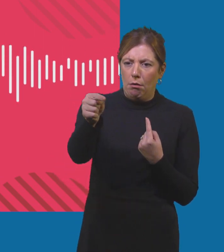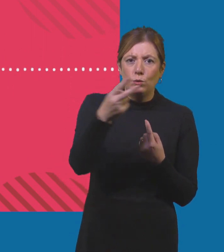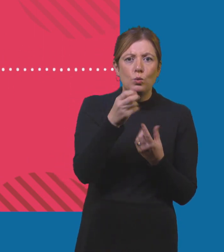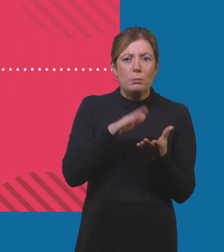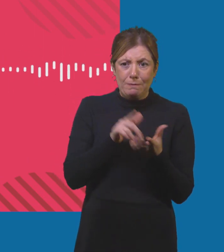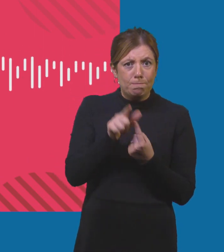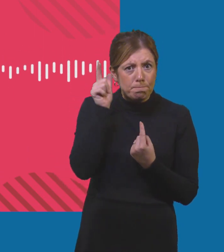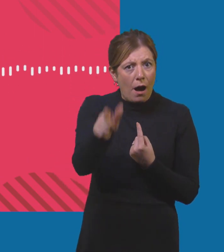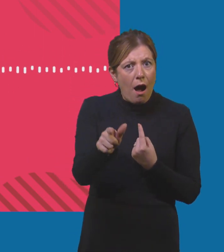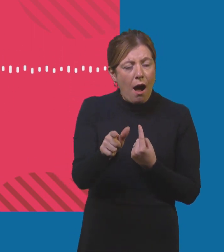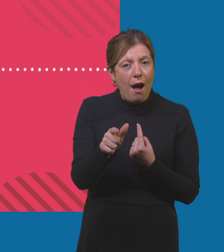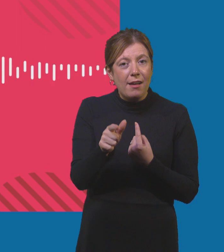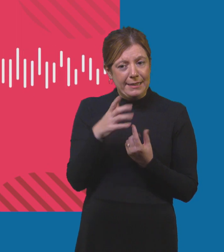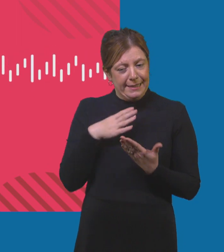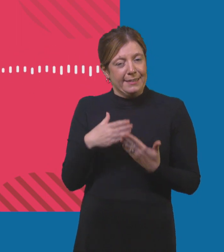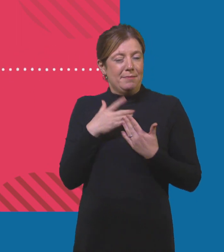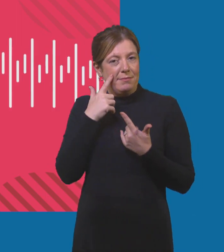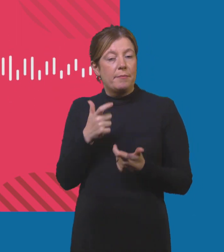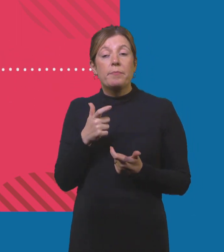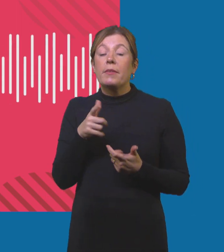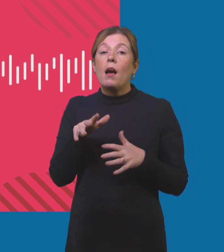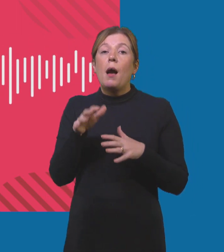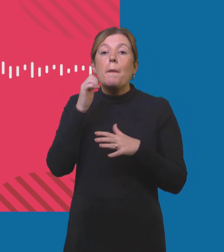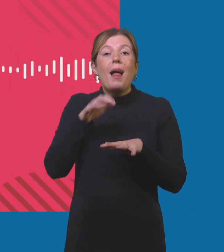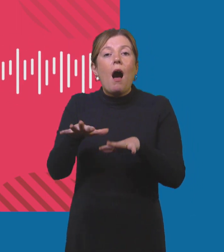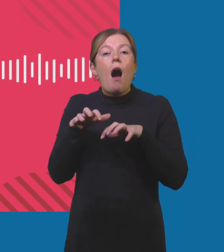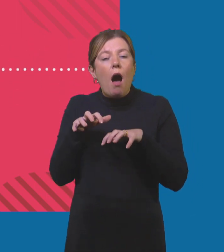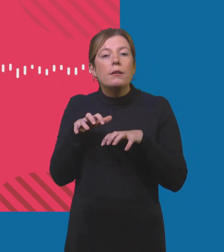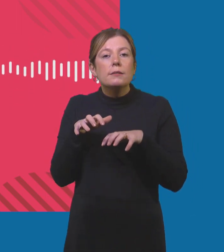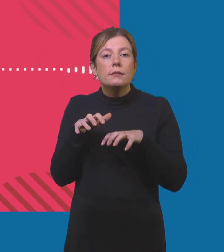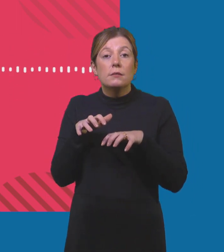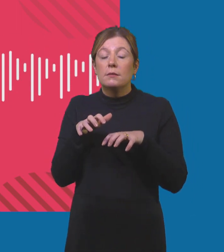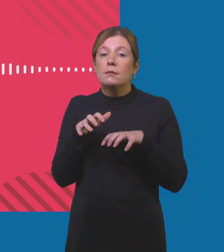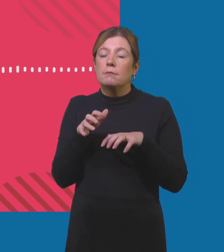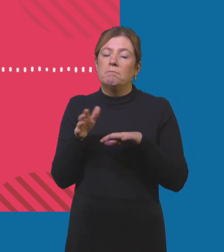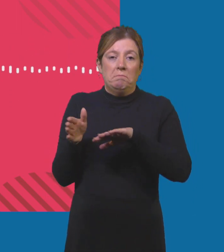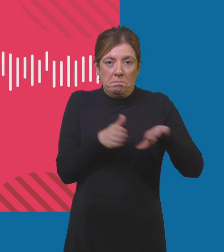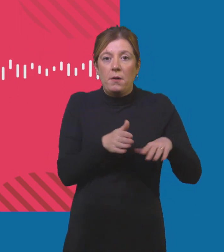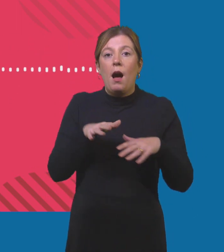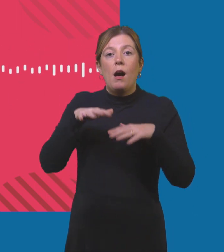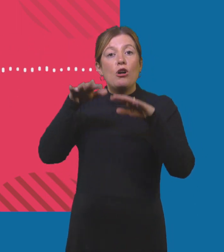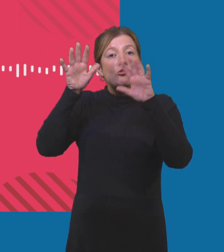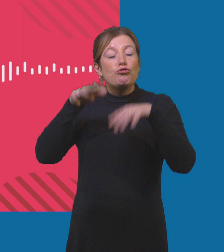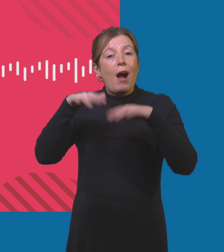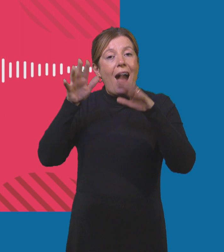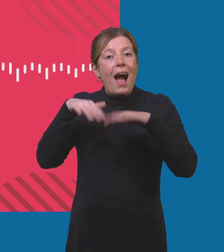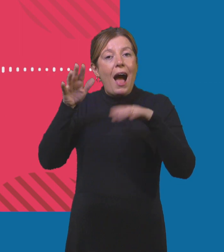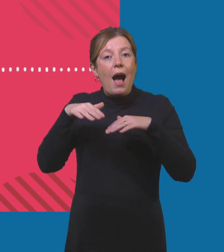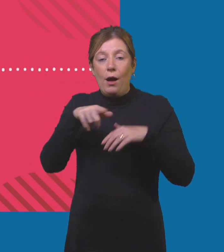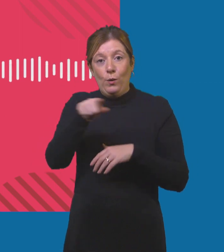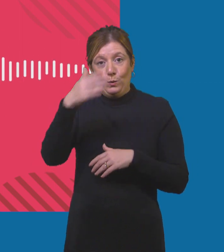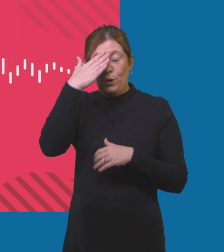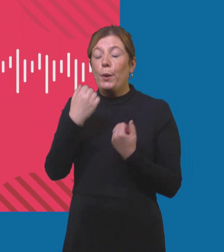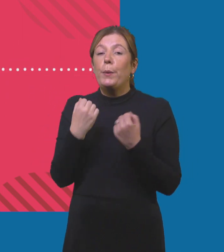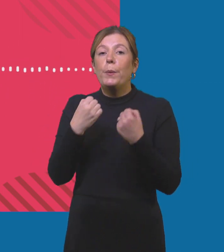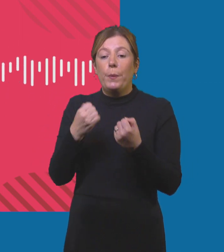So that is the main thing. And moving away from ice, you mentioned black ice. The kind of rain equivalent of that, I guess, is sometimes there's deep standing water